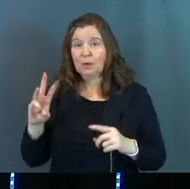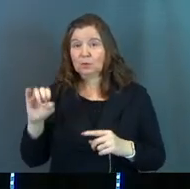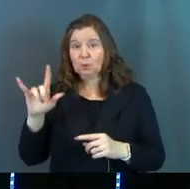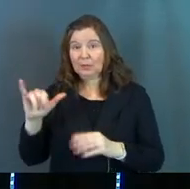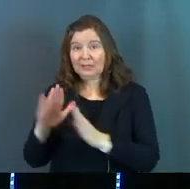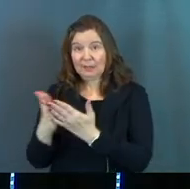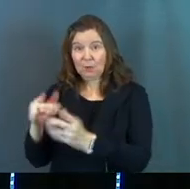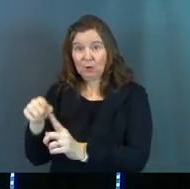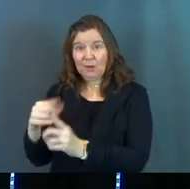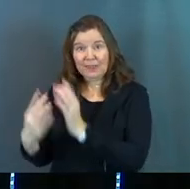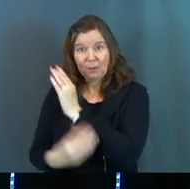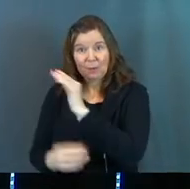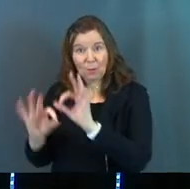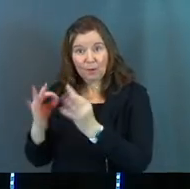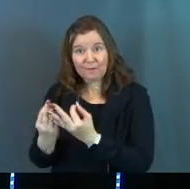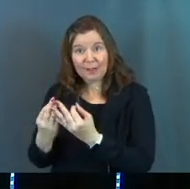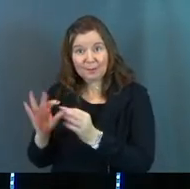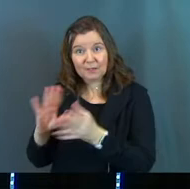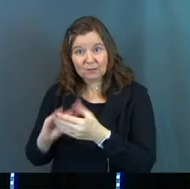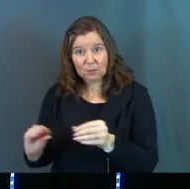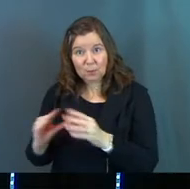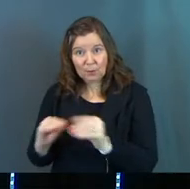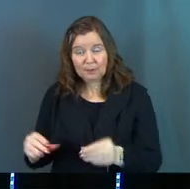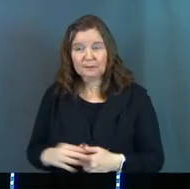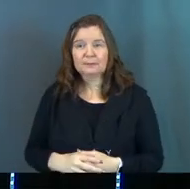in the story, they're the poor family in the story.